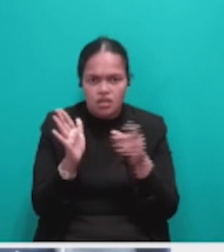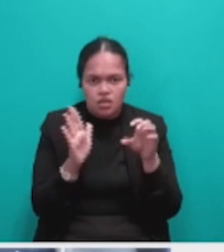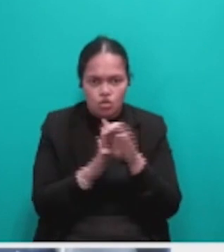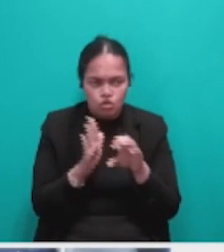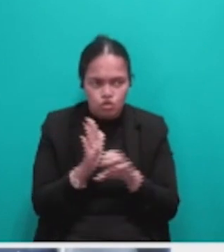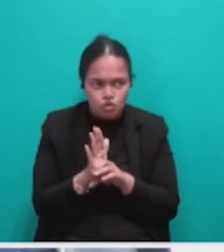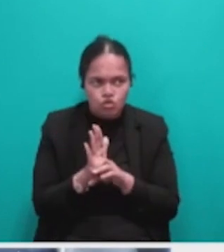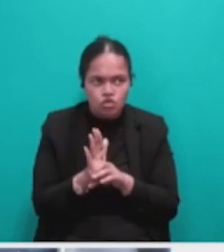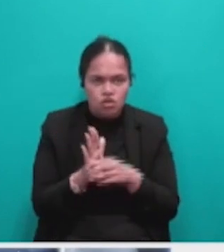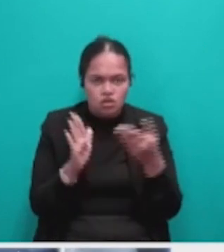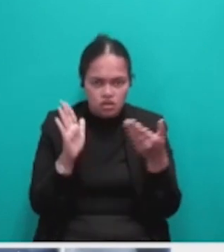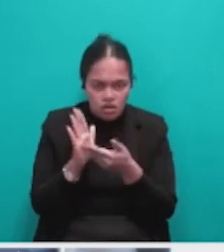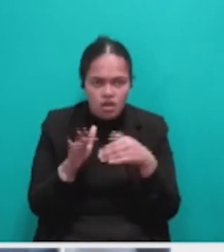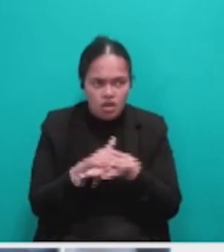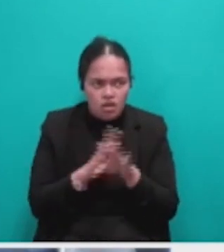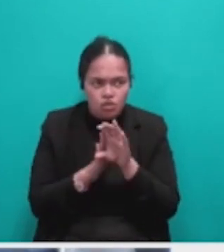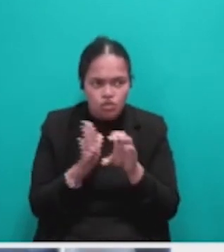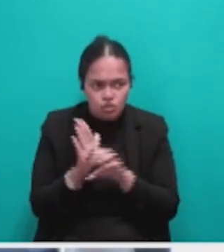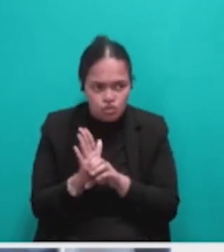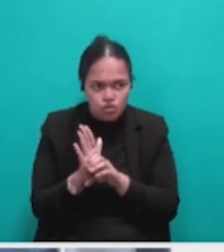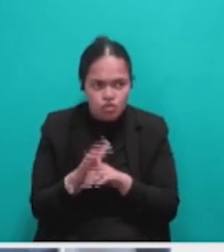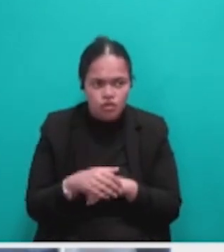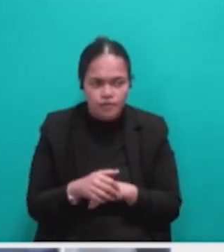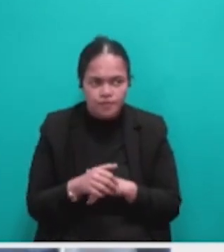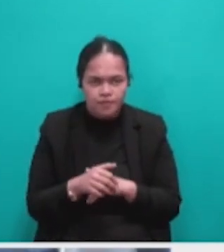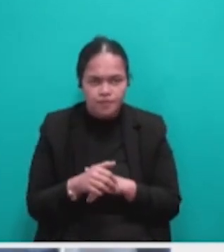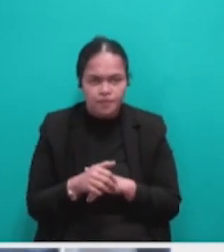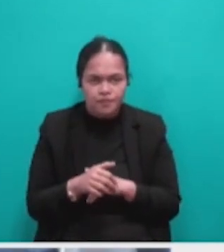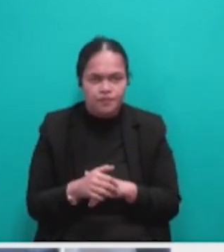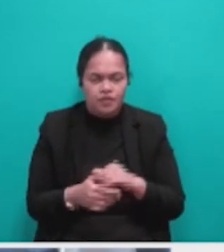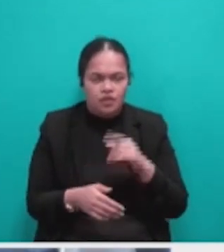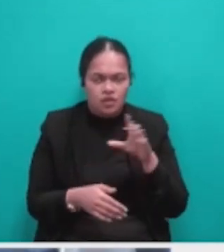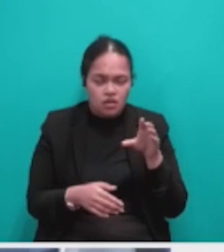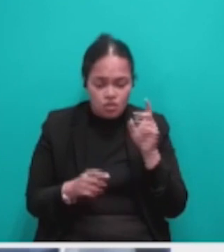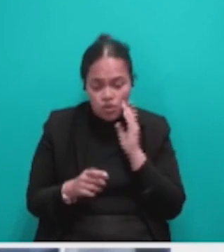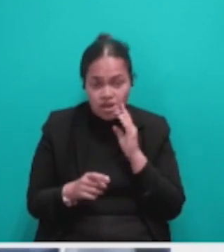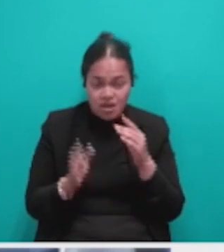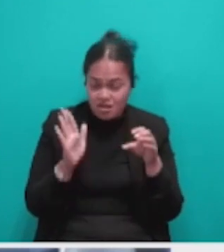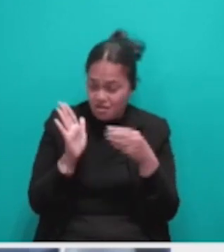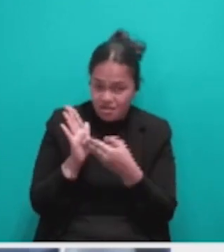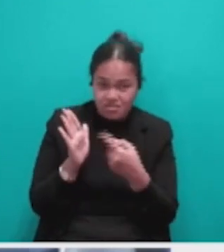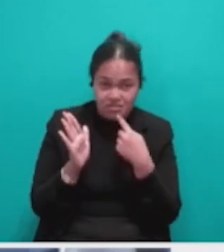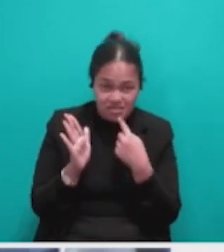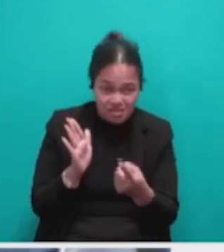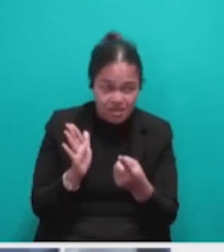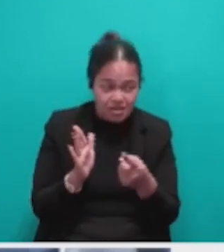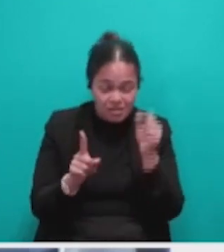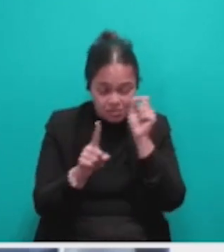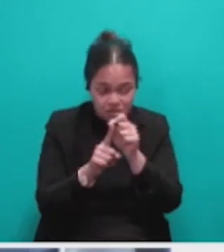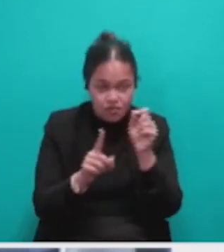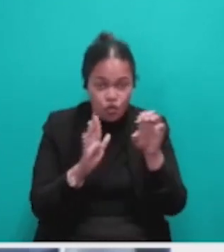They are enshrined in the Constitution. The preamble of the Constitution states very specifically that